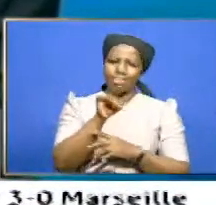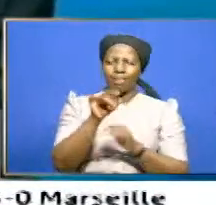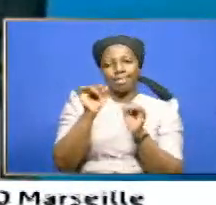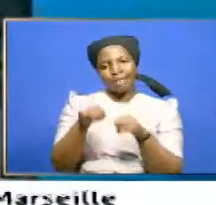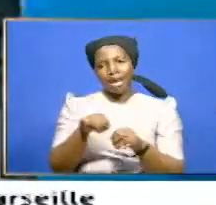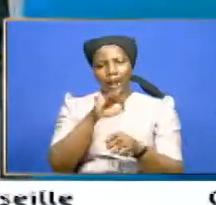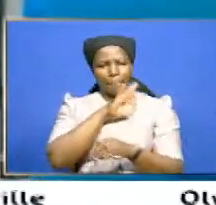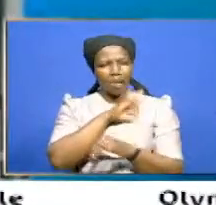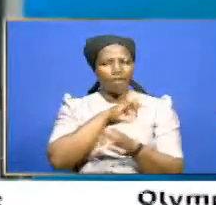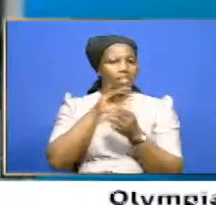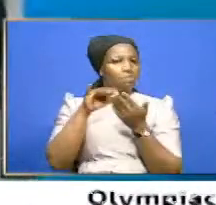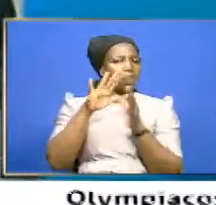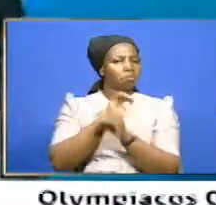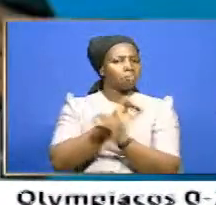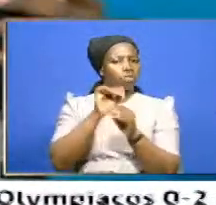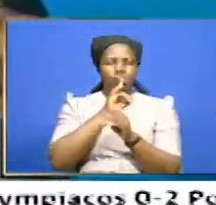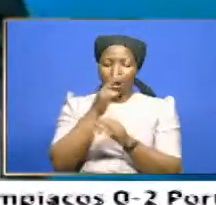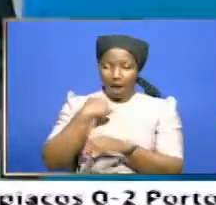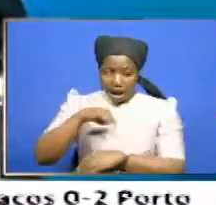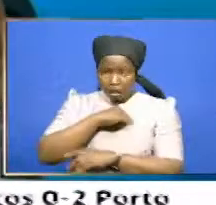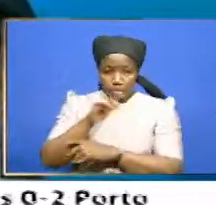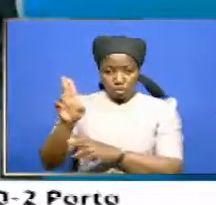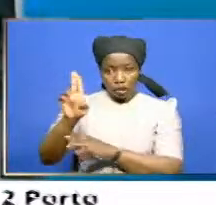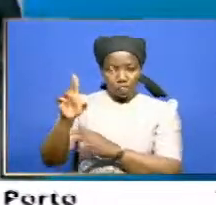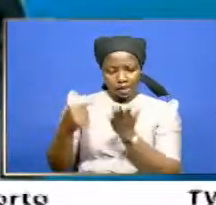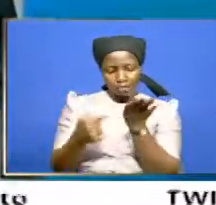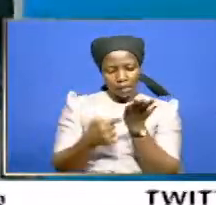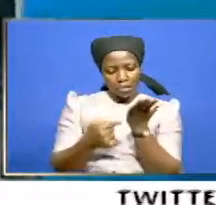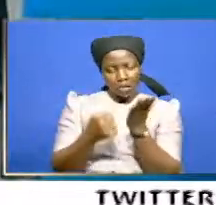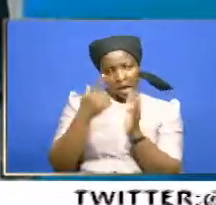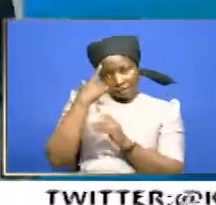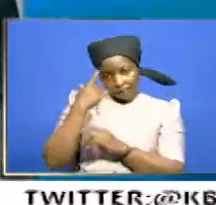much. So we are embracing technology so that we are able to